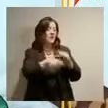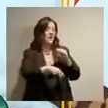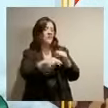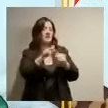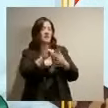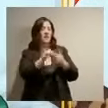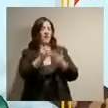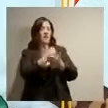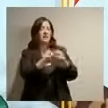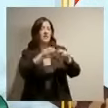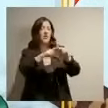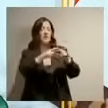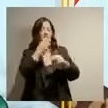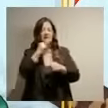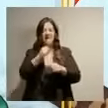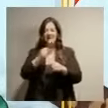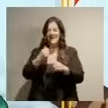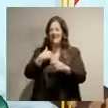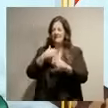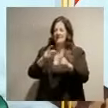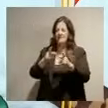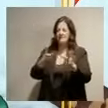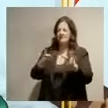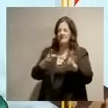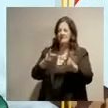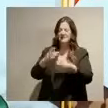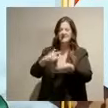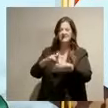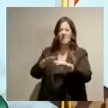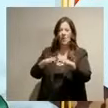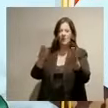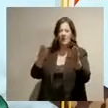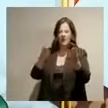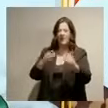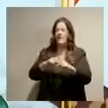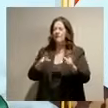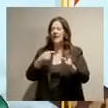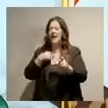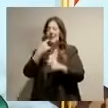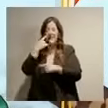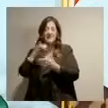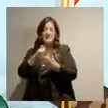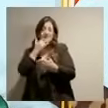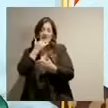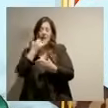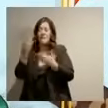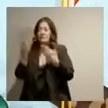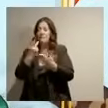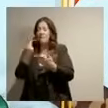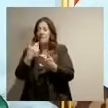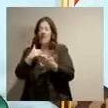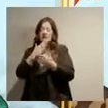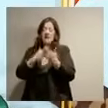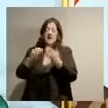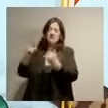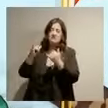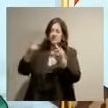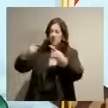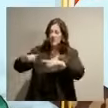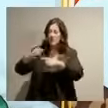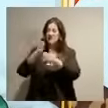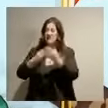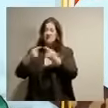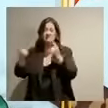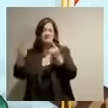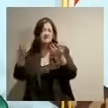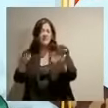important. I think that would be a mistake, but we may be able to find some other common strategy.